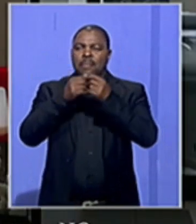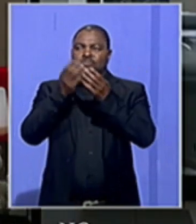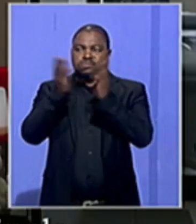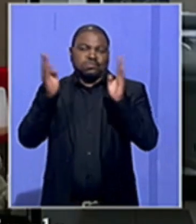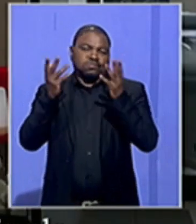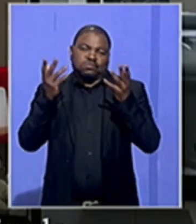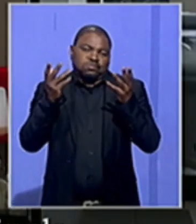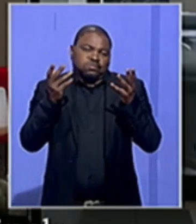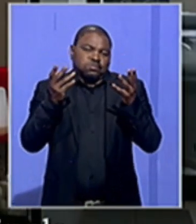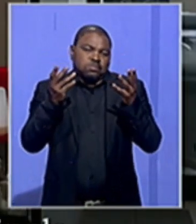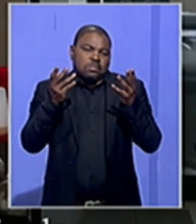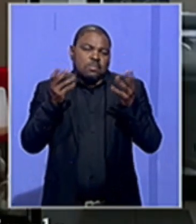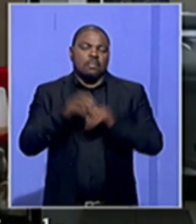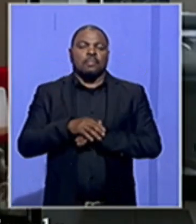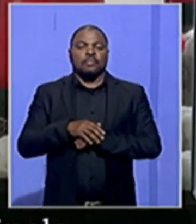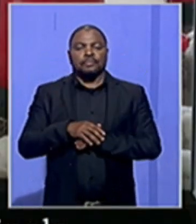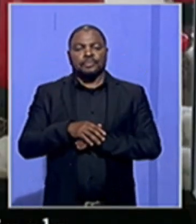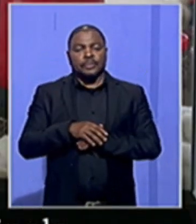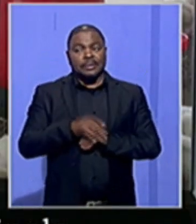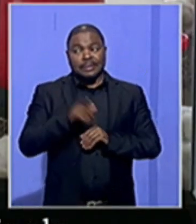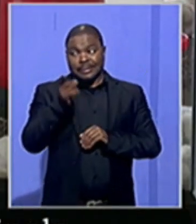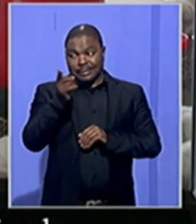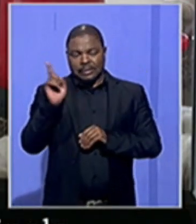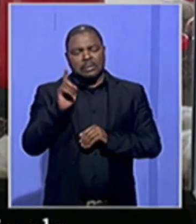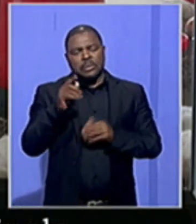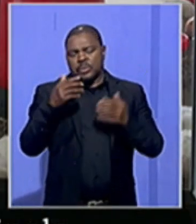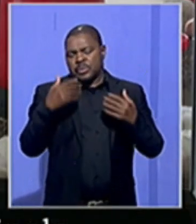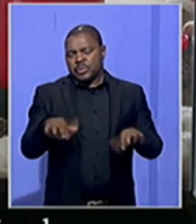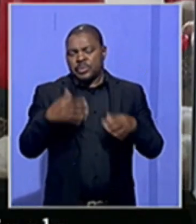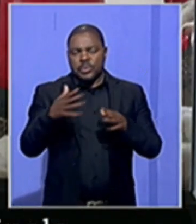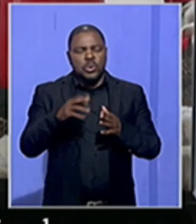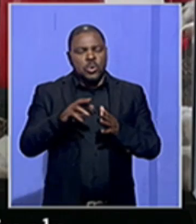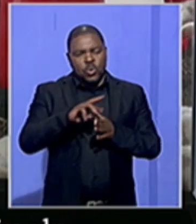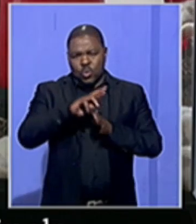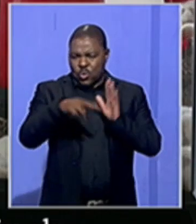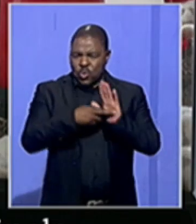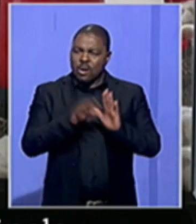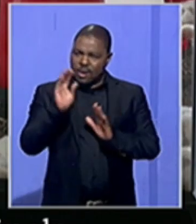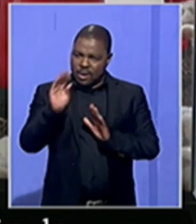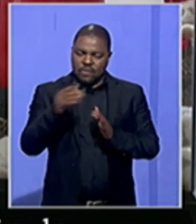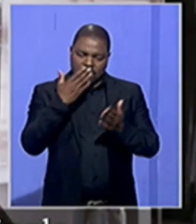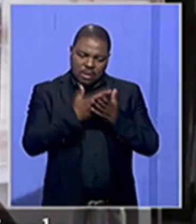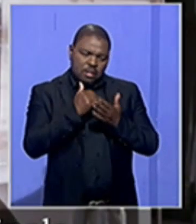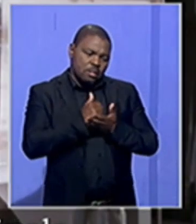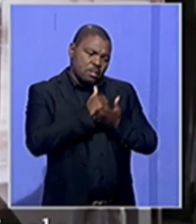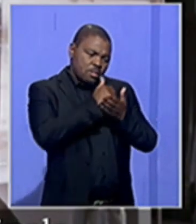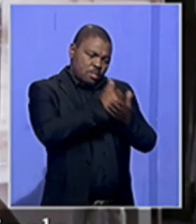by private individuals, di na le karolo e tona e leng gore di tshwanetse di